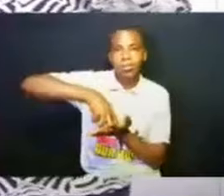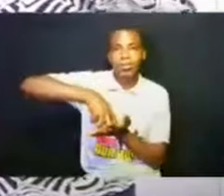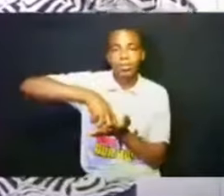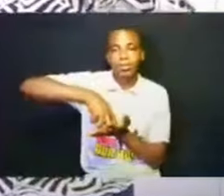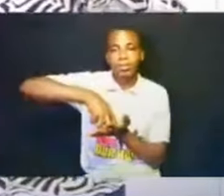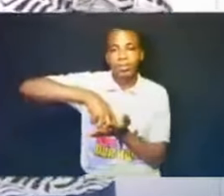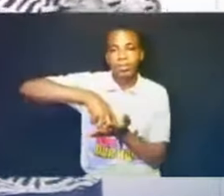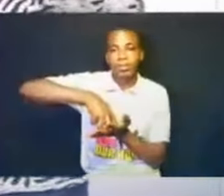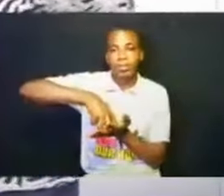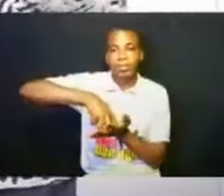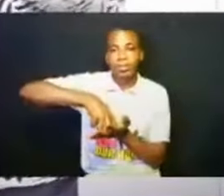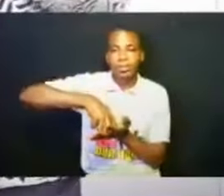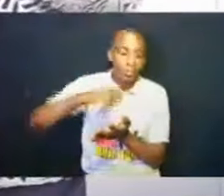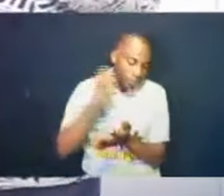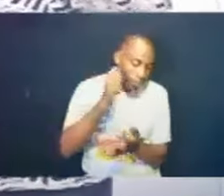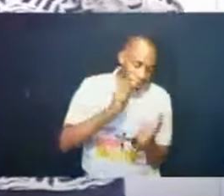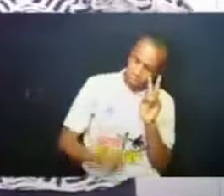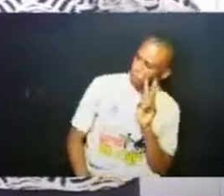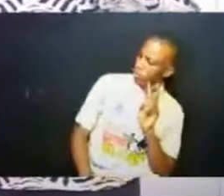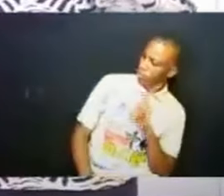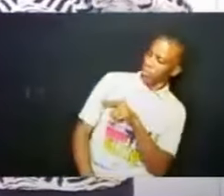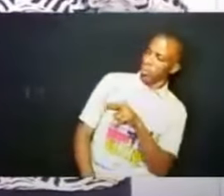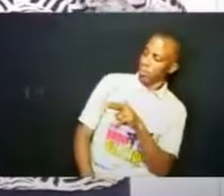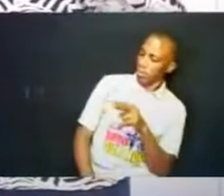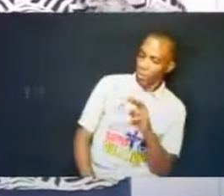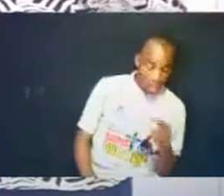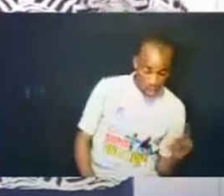She lifted her eyes and looked at me.